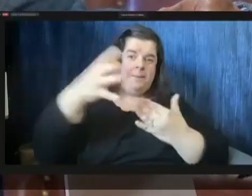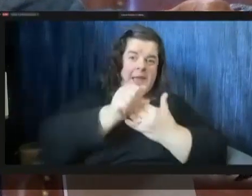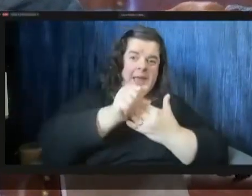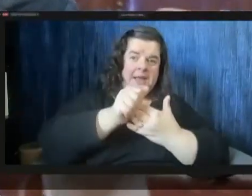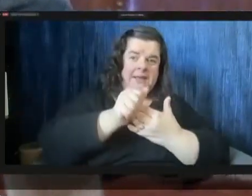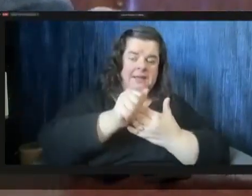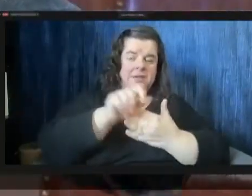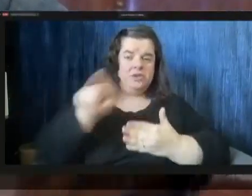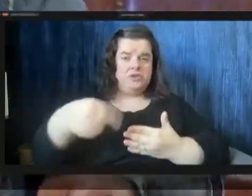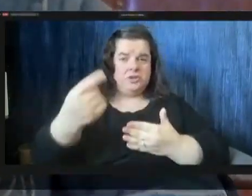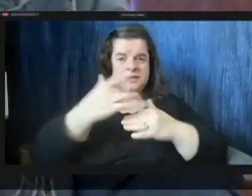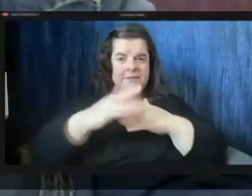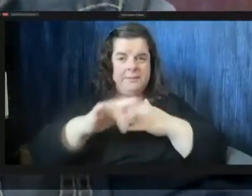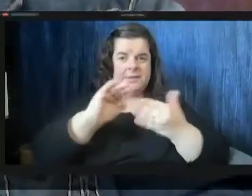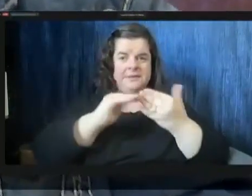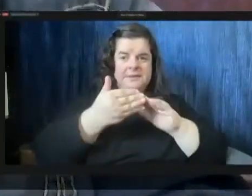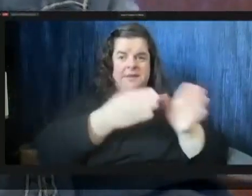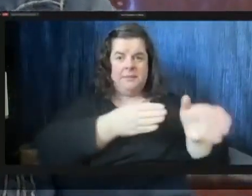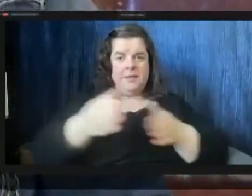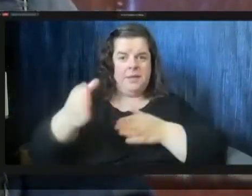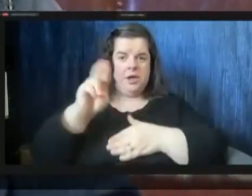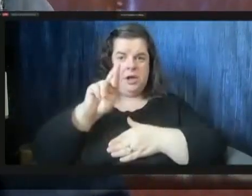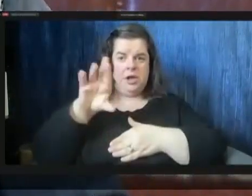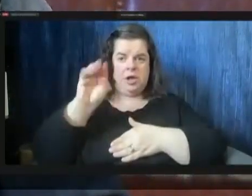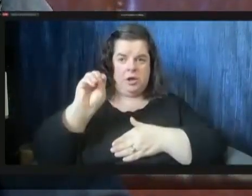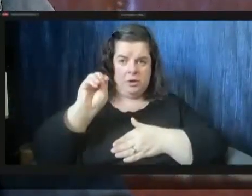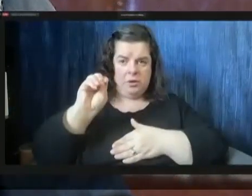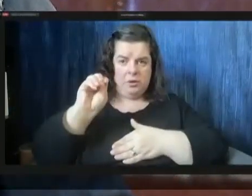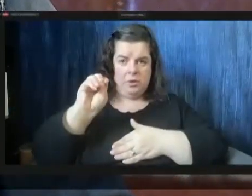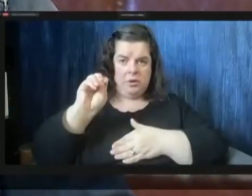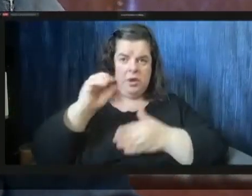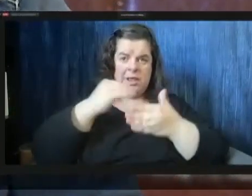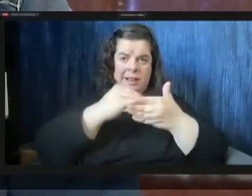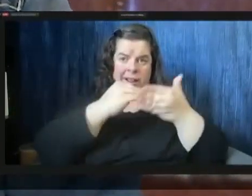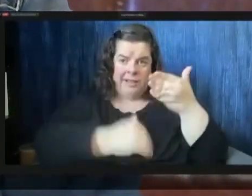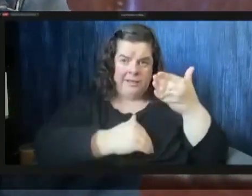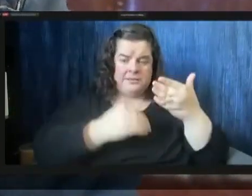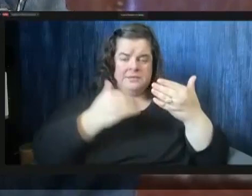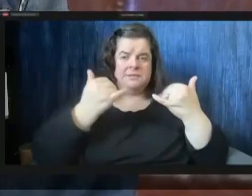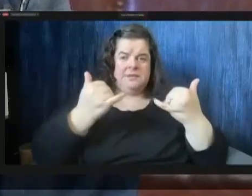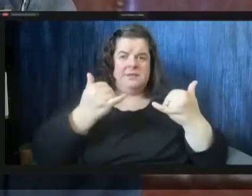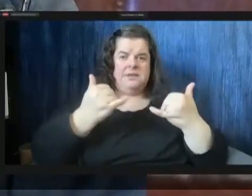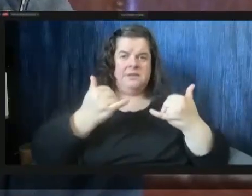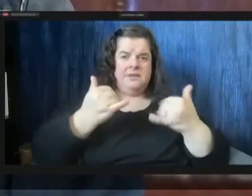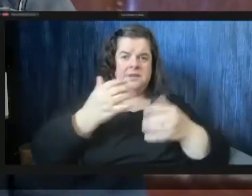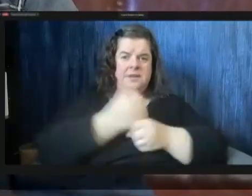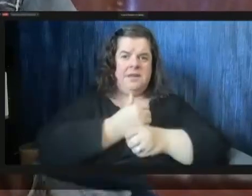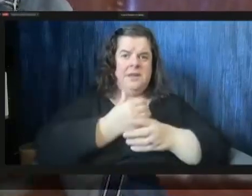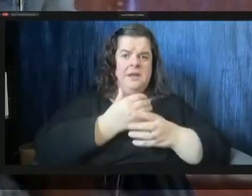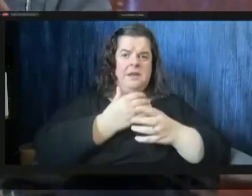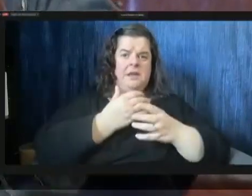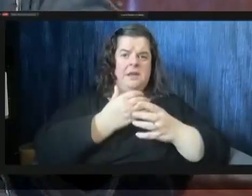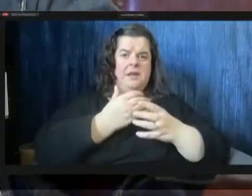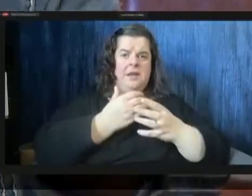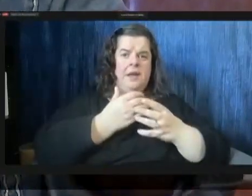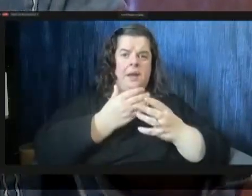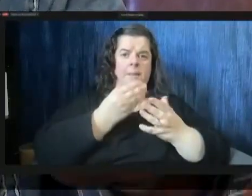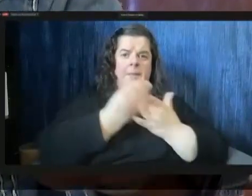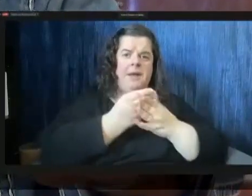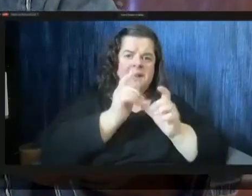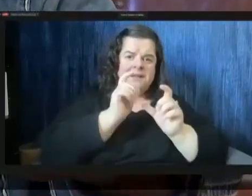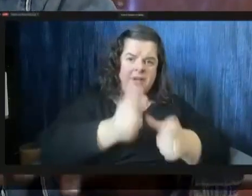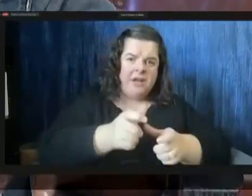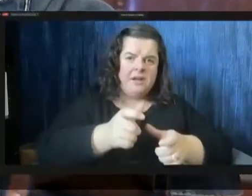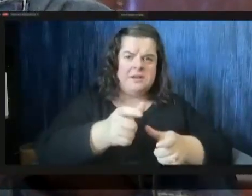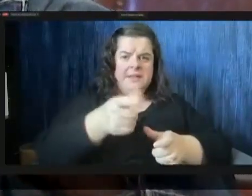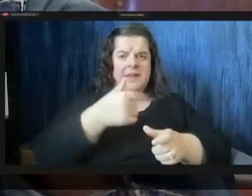of the city planning where all these the RCOs that is on there today receive violence prevention funds, so they have no